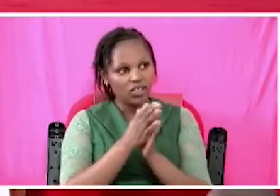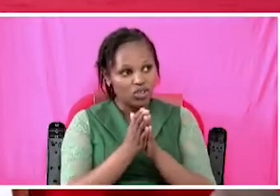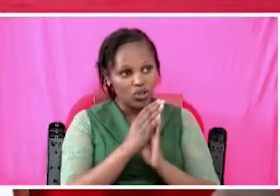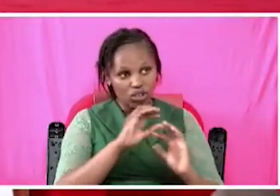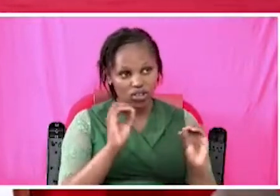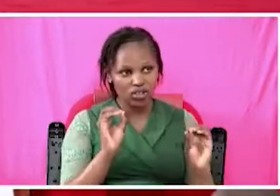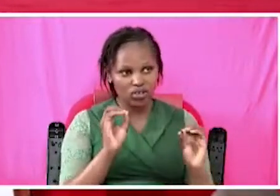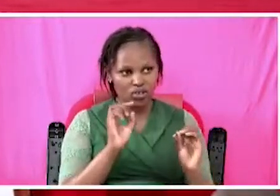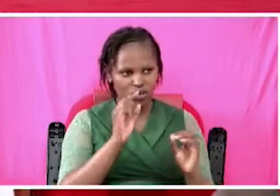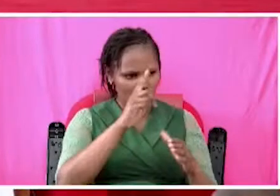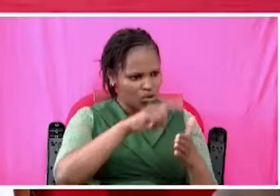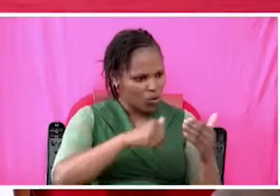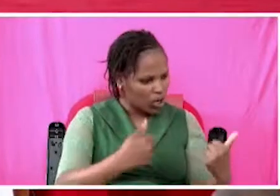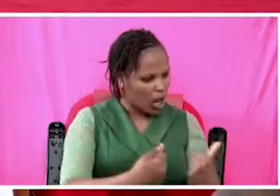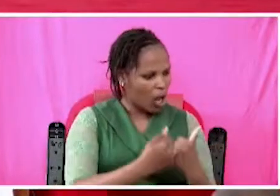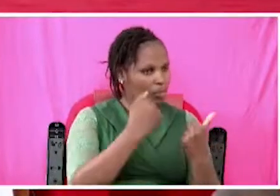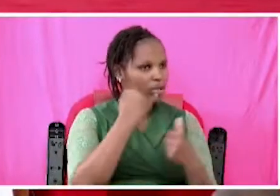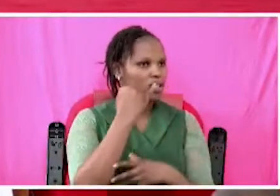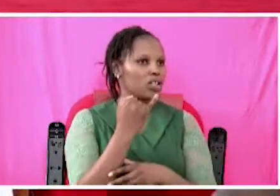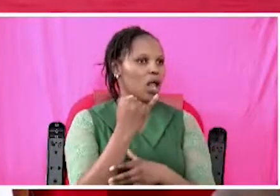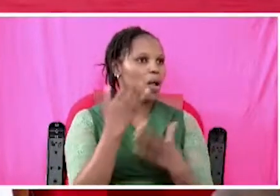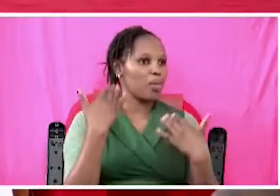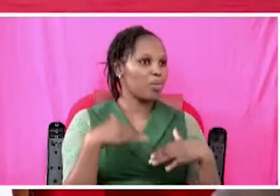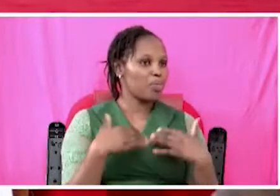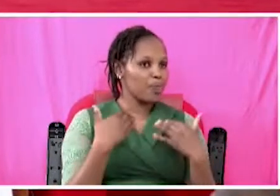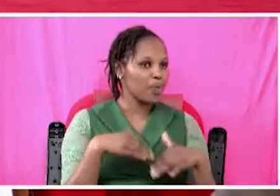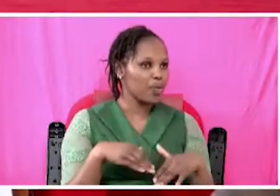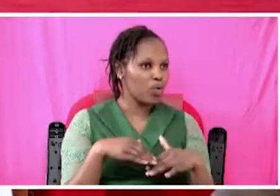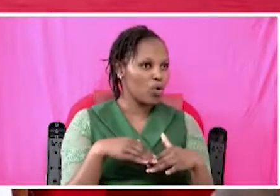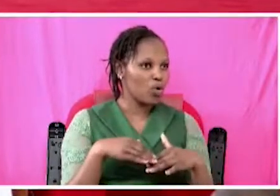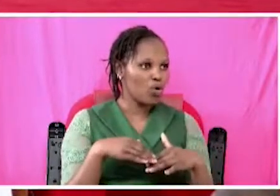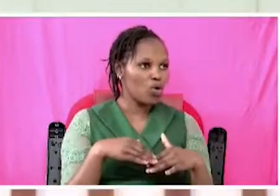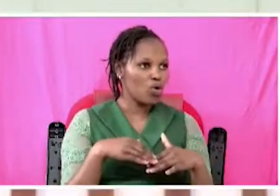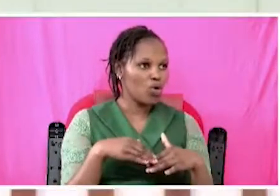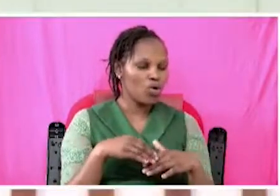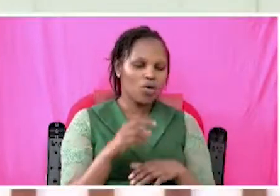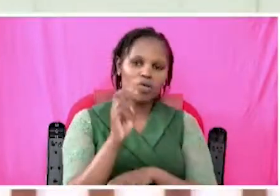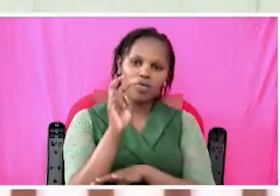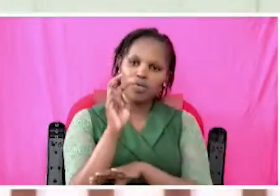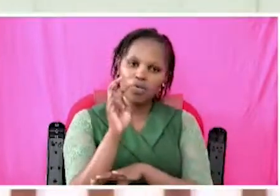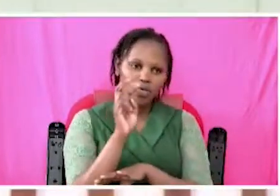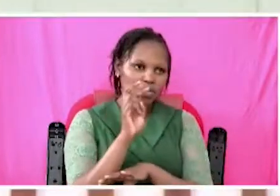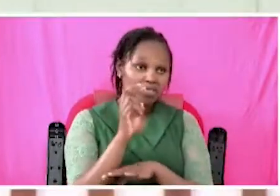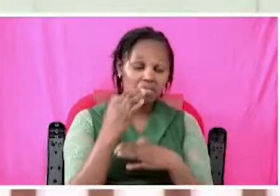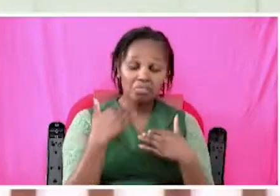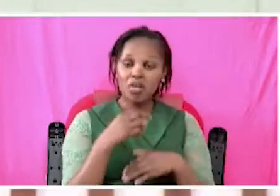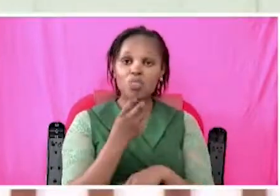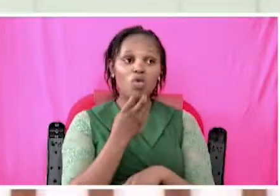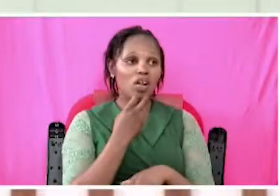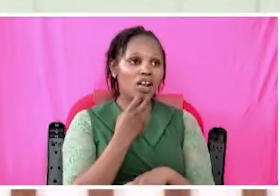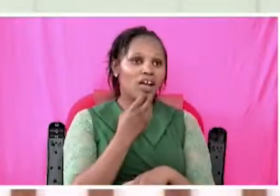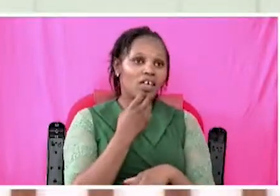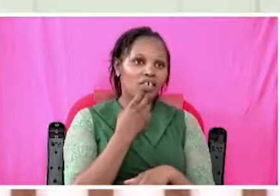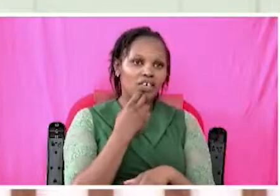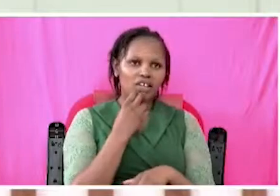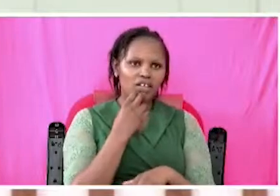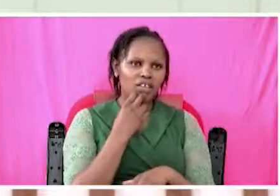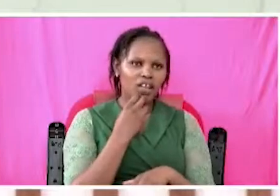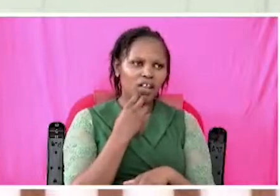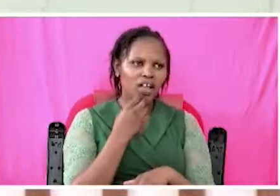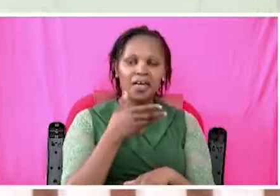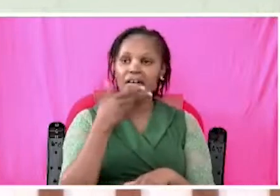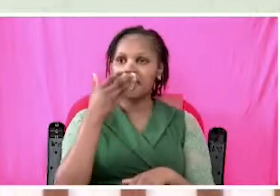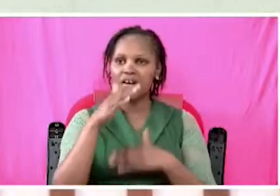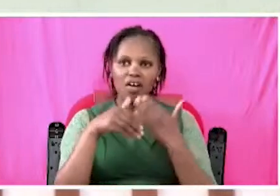is the people watch and people love that. Actually, what they answered, they said, all the